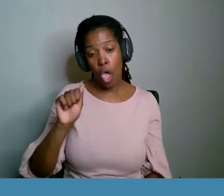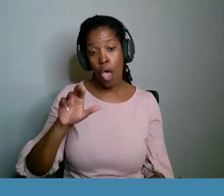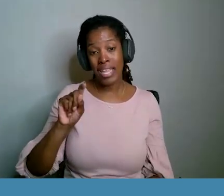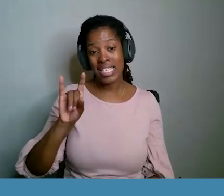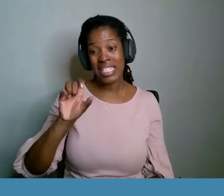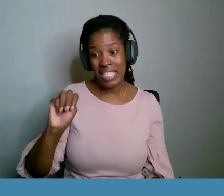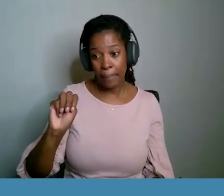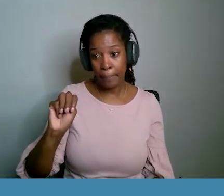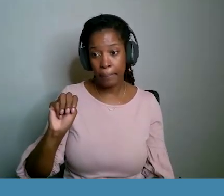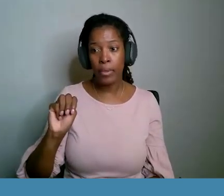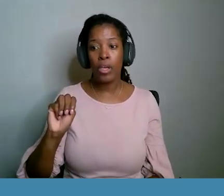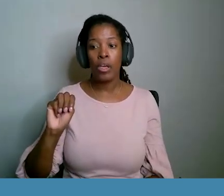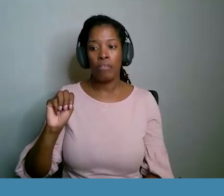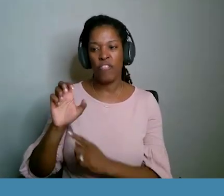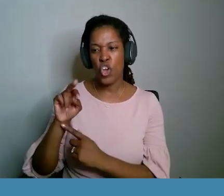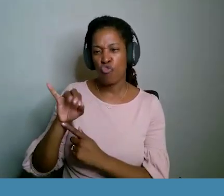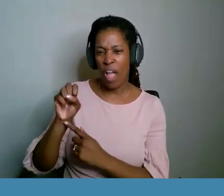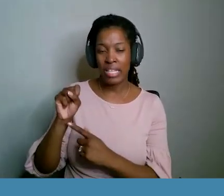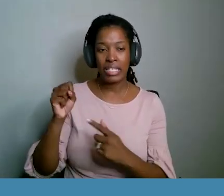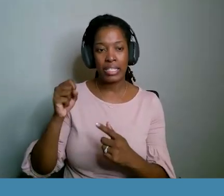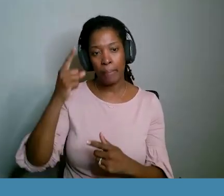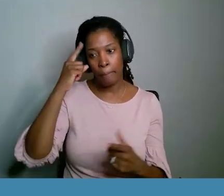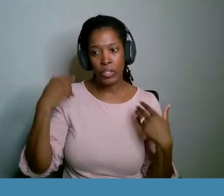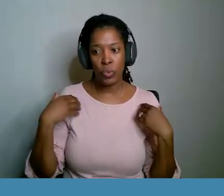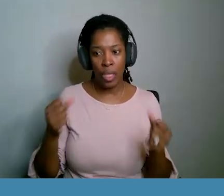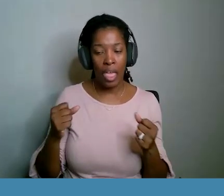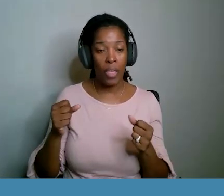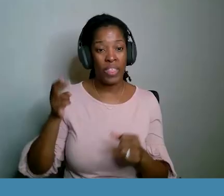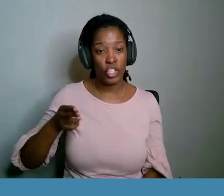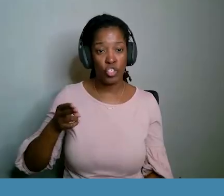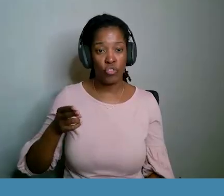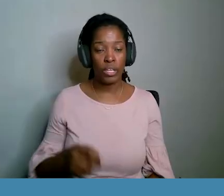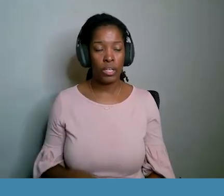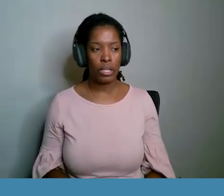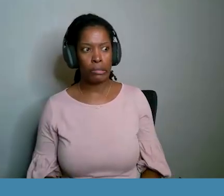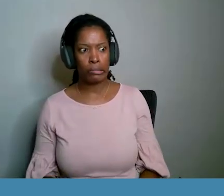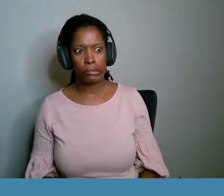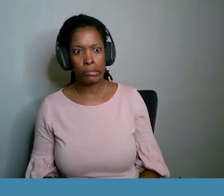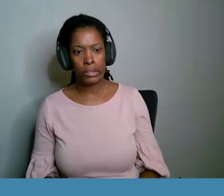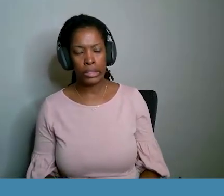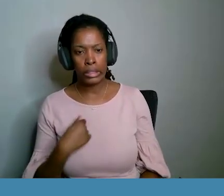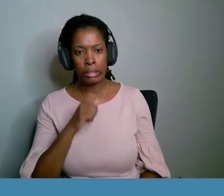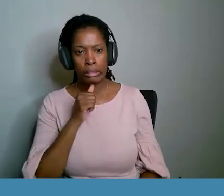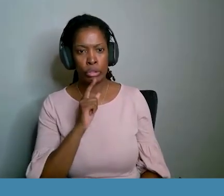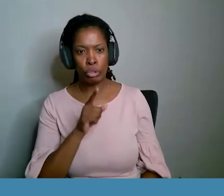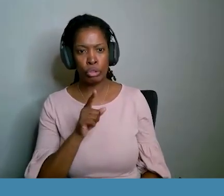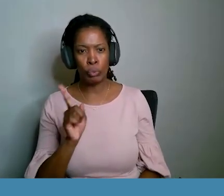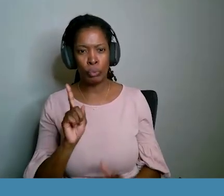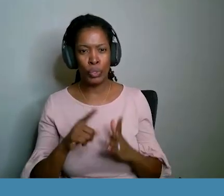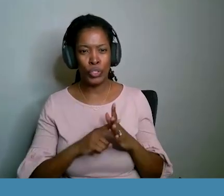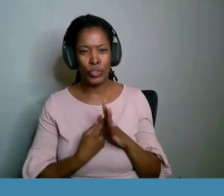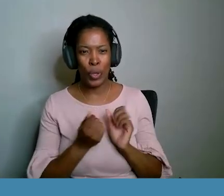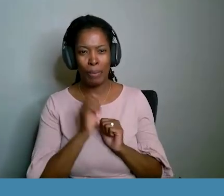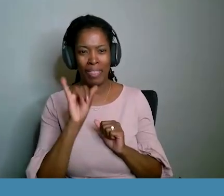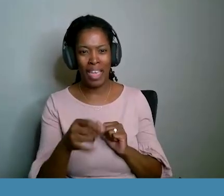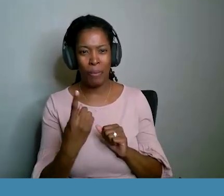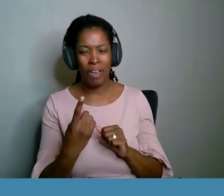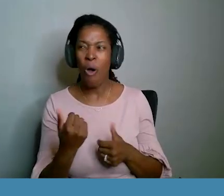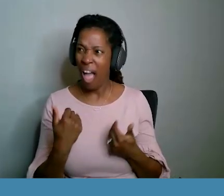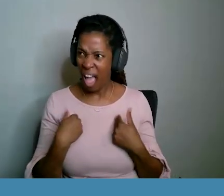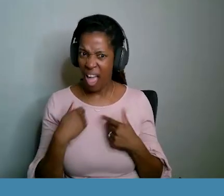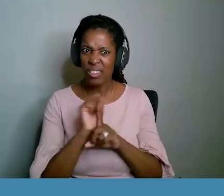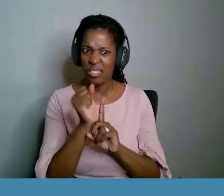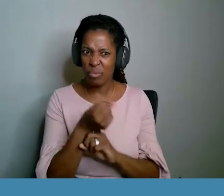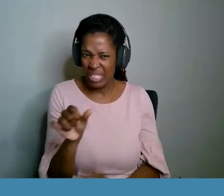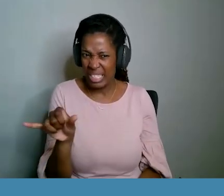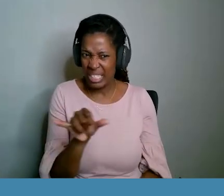I don't know where you would start for that one. We just had a similar case not too long ago